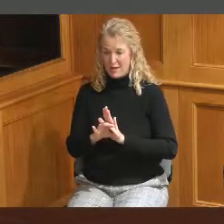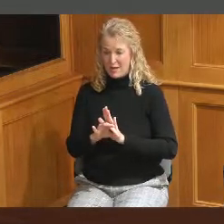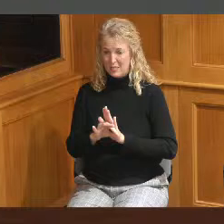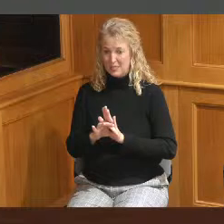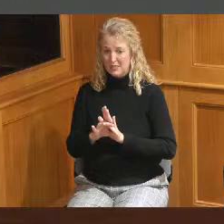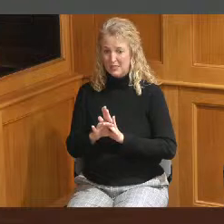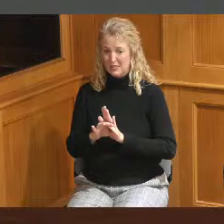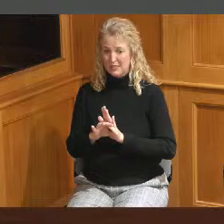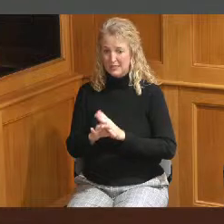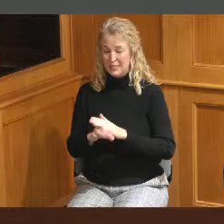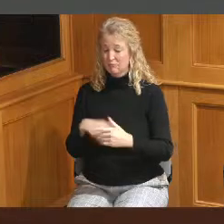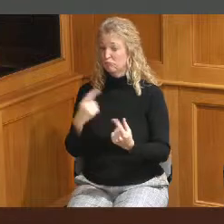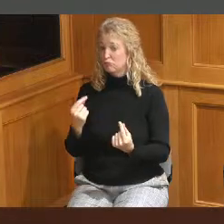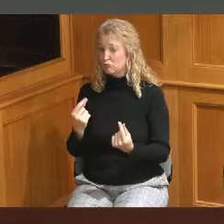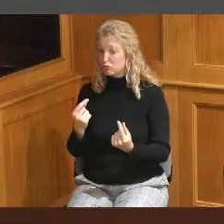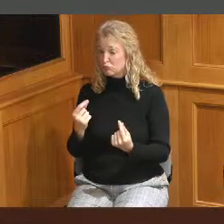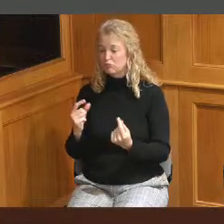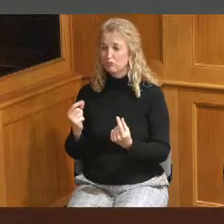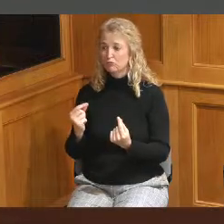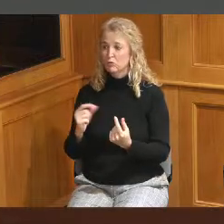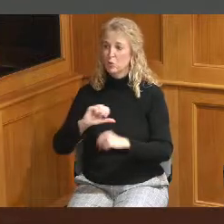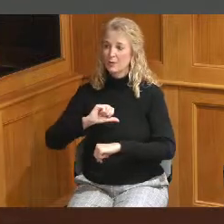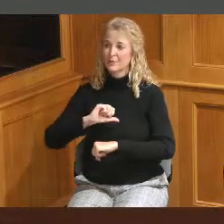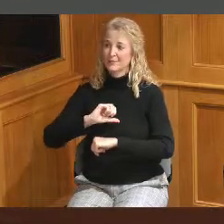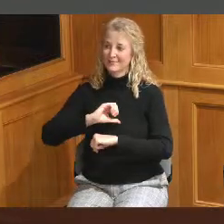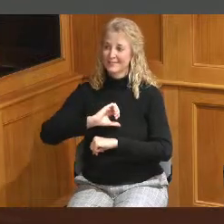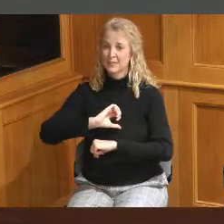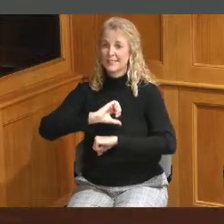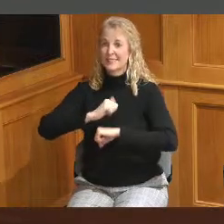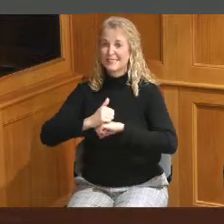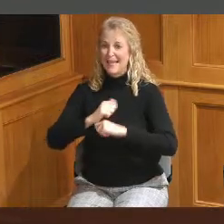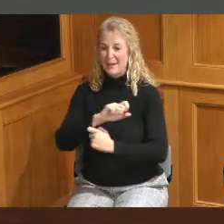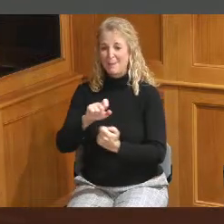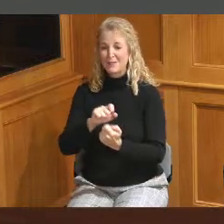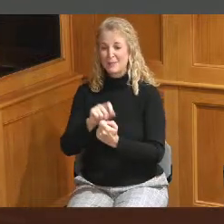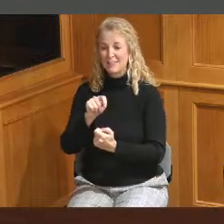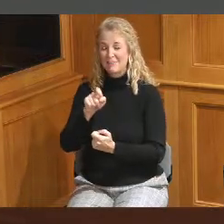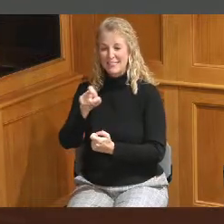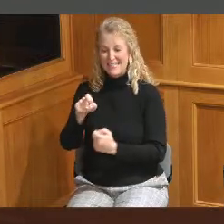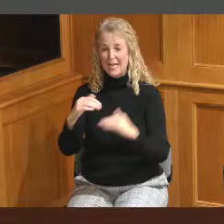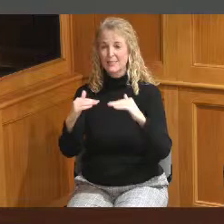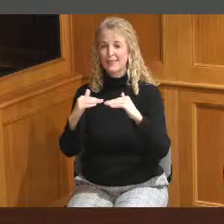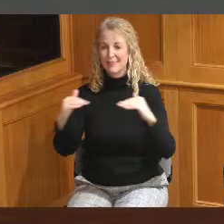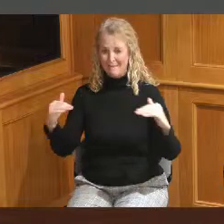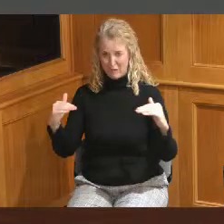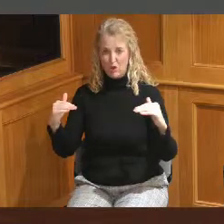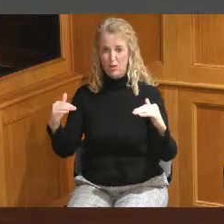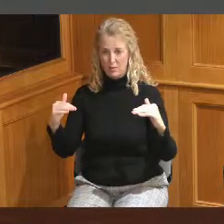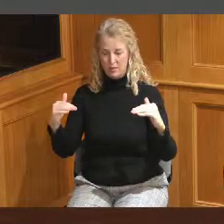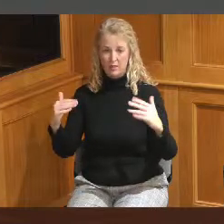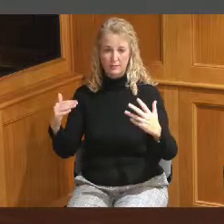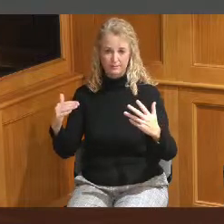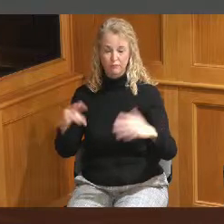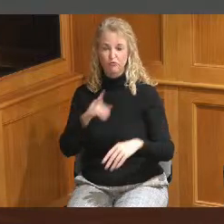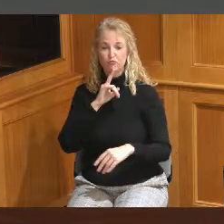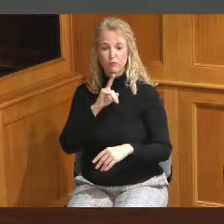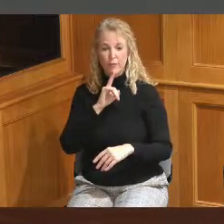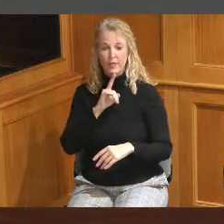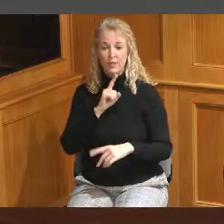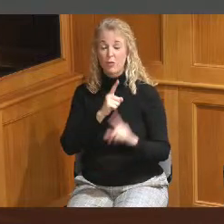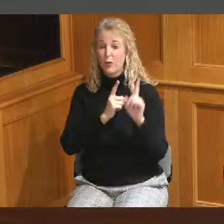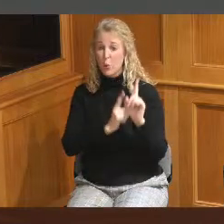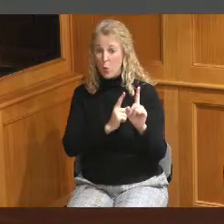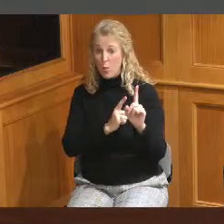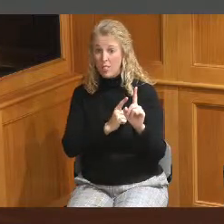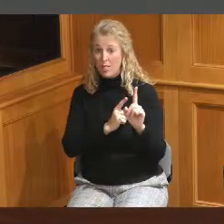would formulaically come up with a property tax rebate level with the ultimate desire to